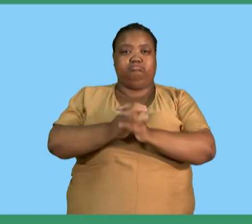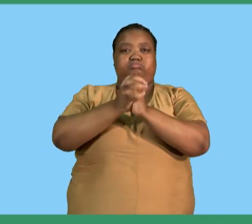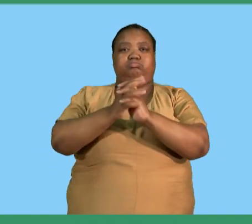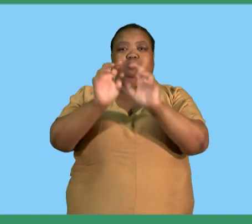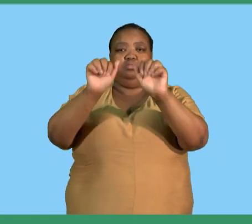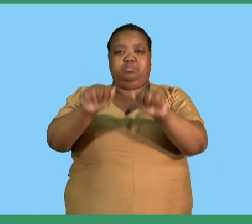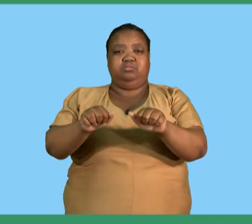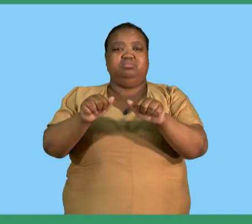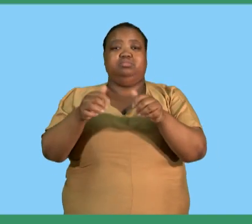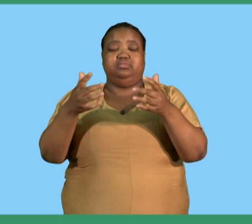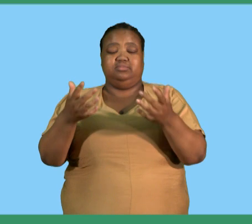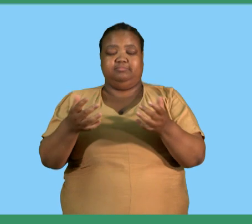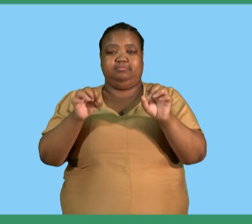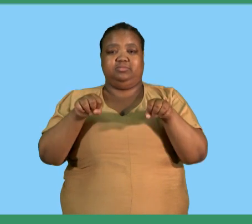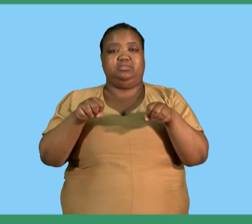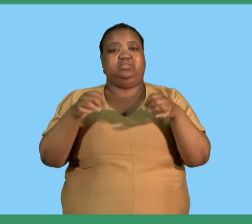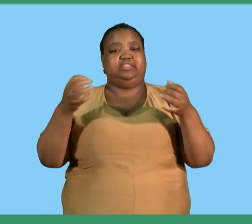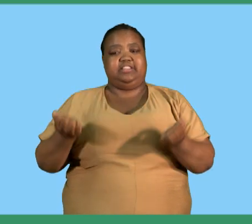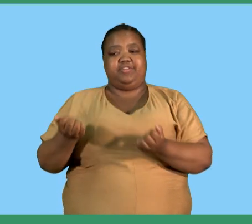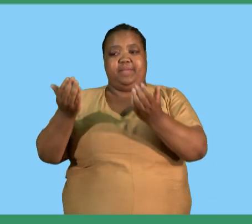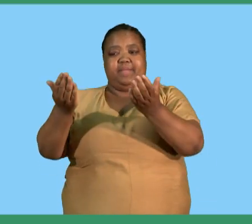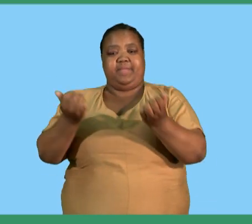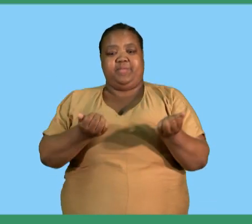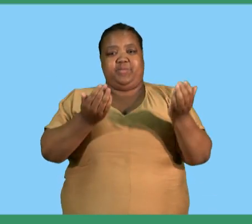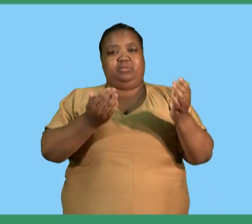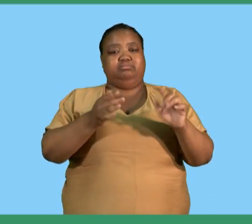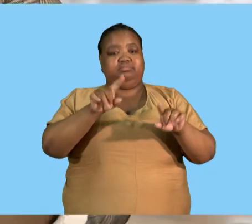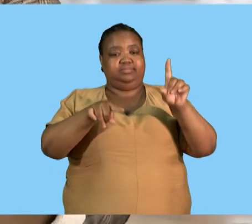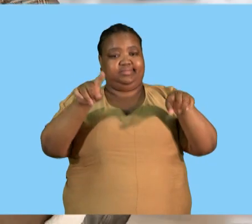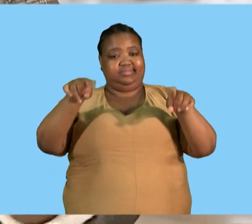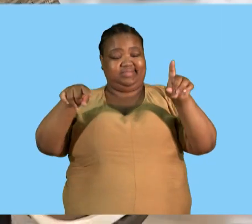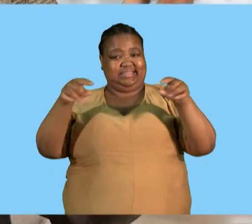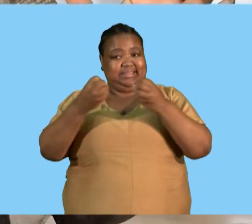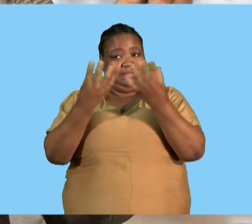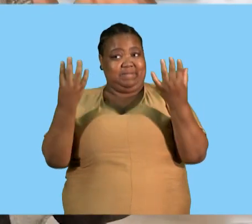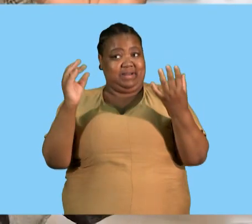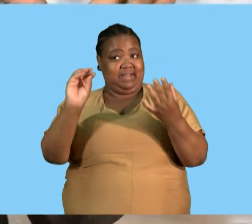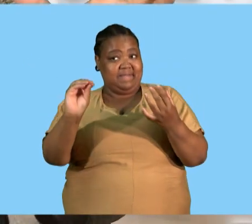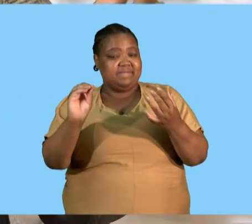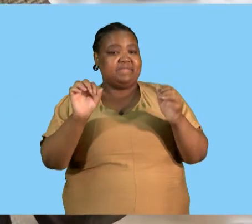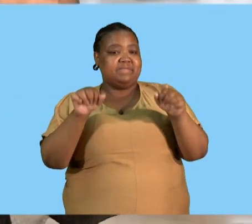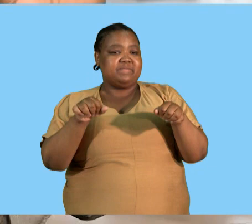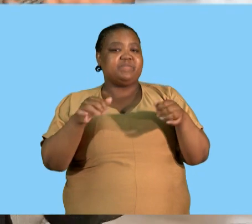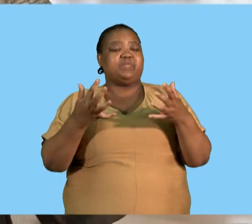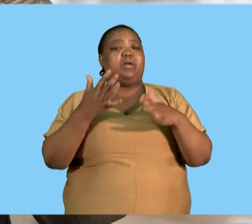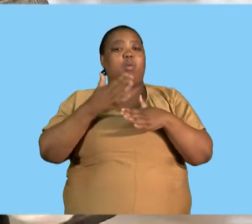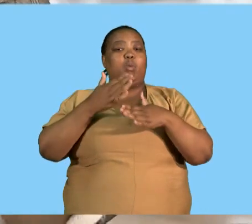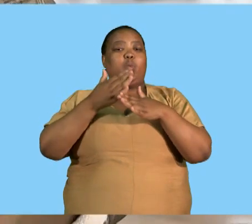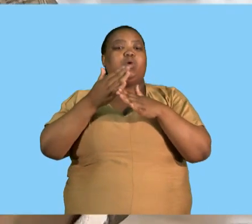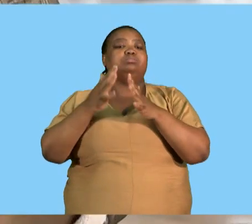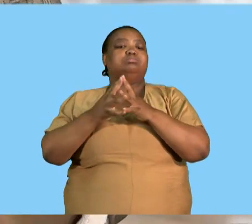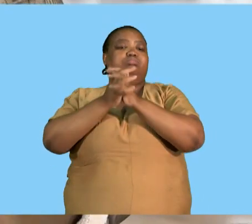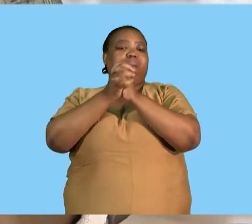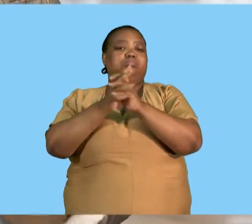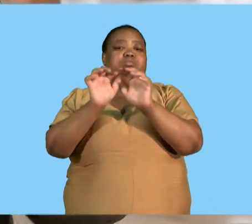delivery costs in remote rural areas. So you're working with suppliers, not alone, so that there are many suppliers, but we have